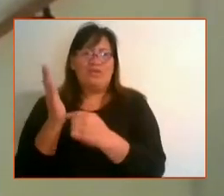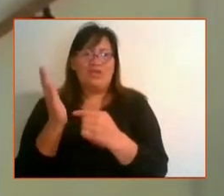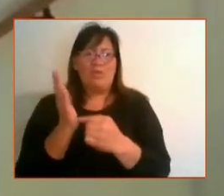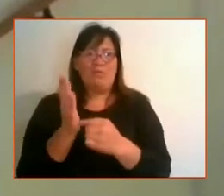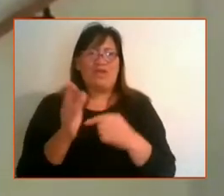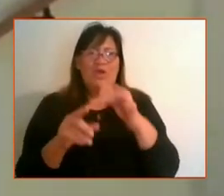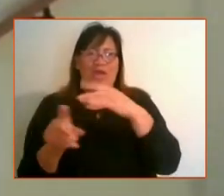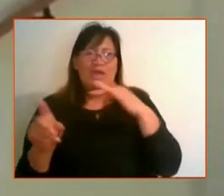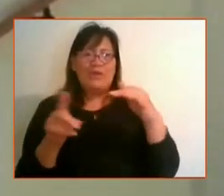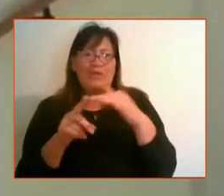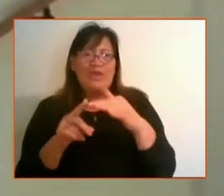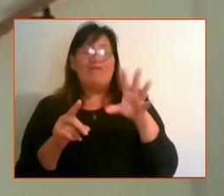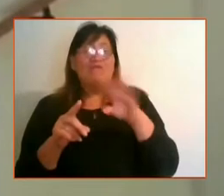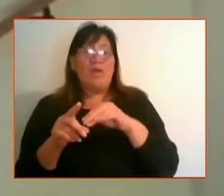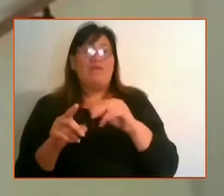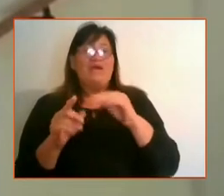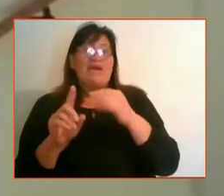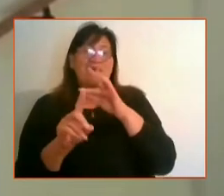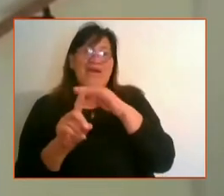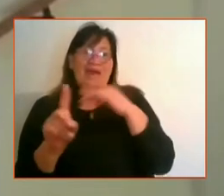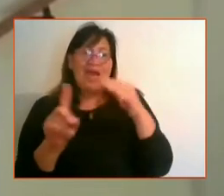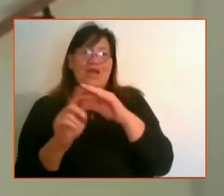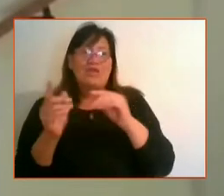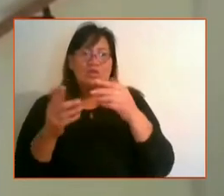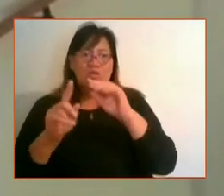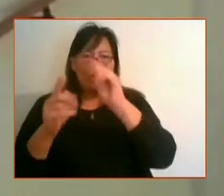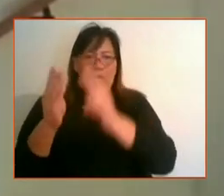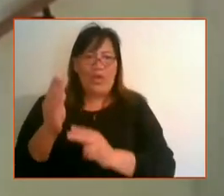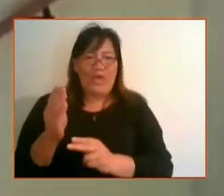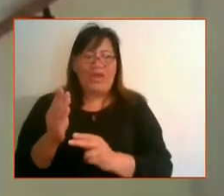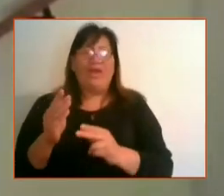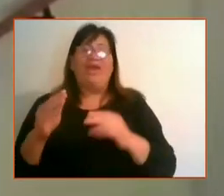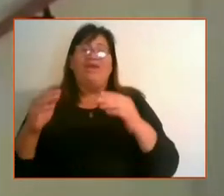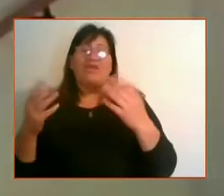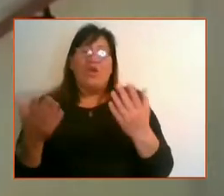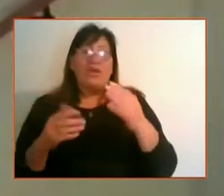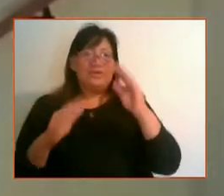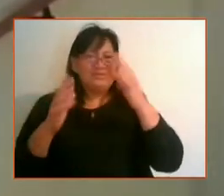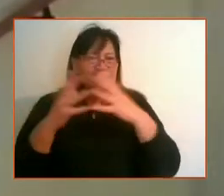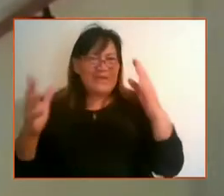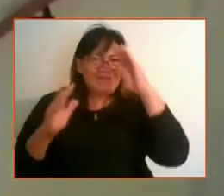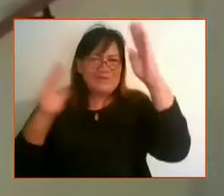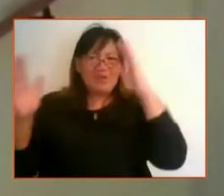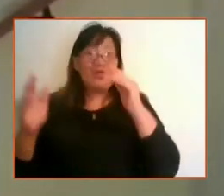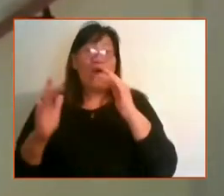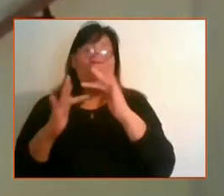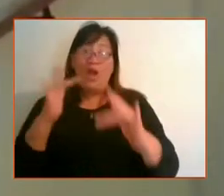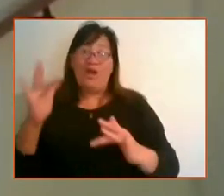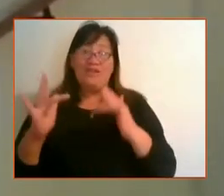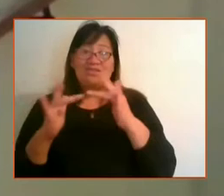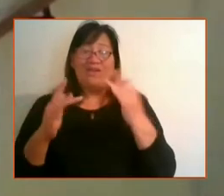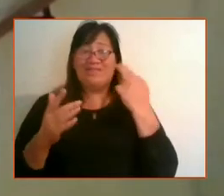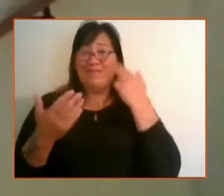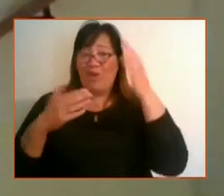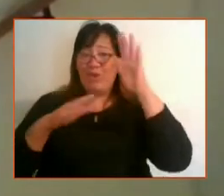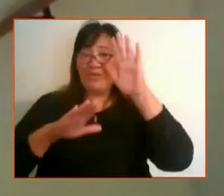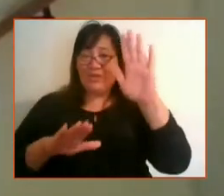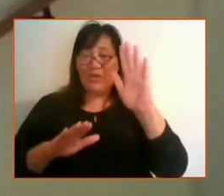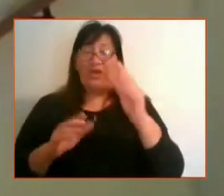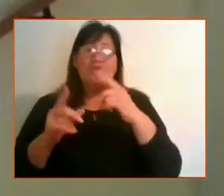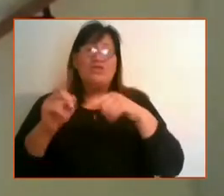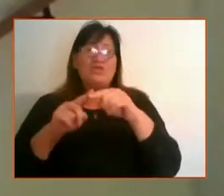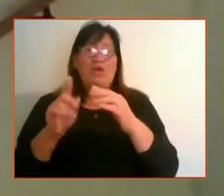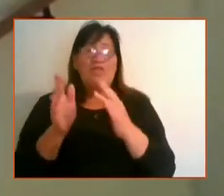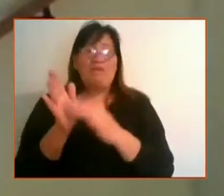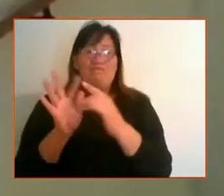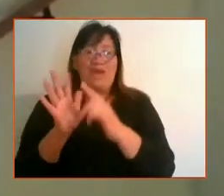and convened by Ngā Toi Advocacy Network. Kei te mihi nui ki a iSign, Deaf Aotearoa, and particularly Melody and Stephanie,